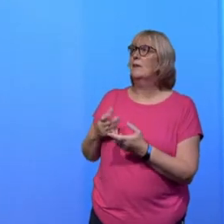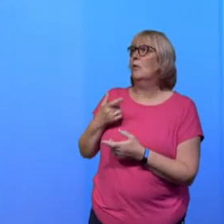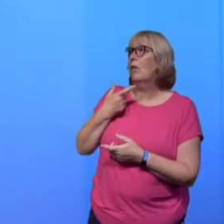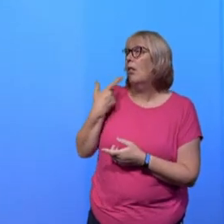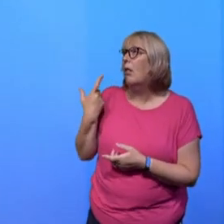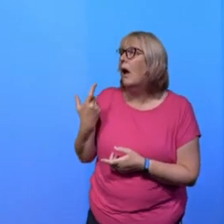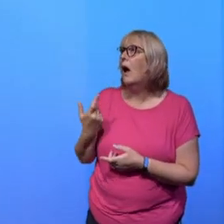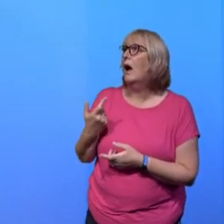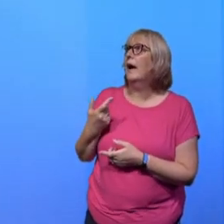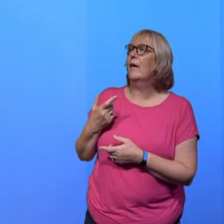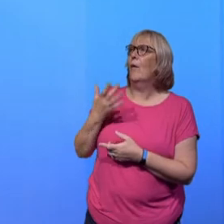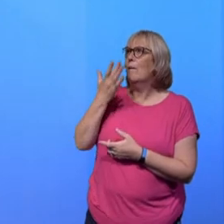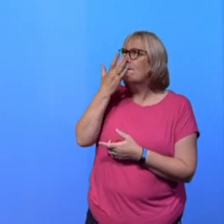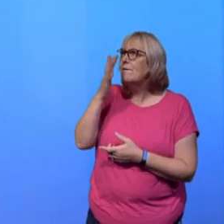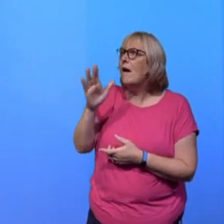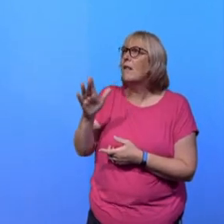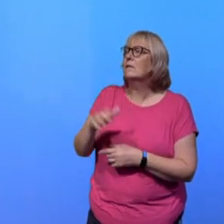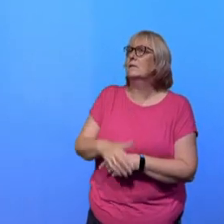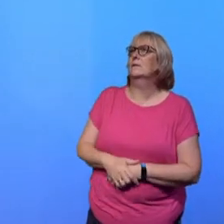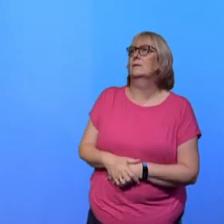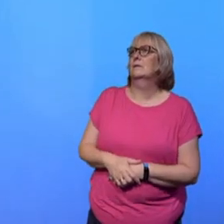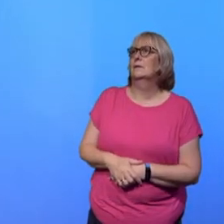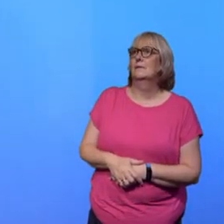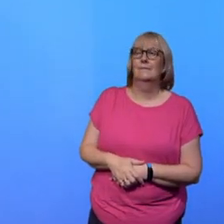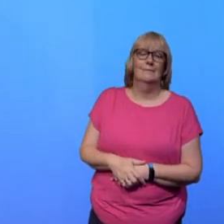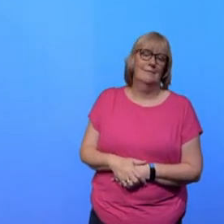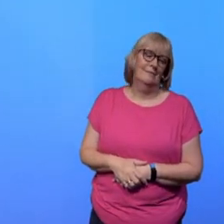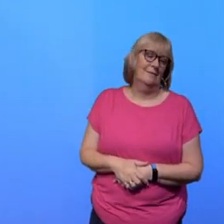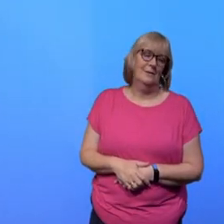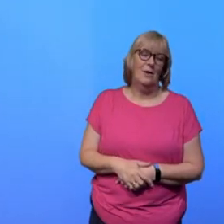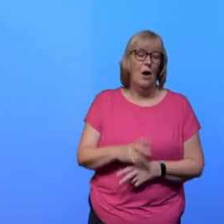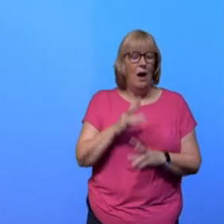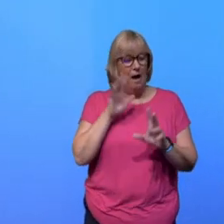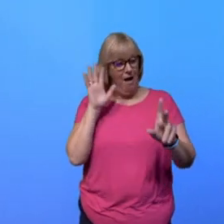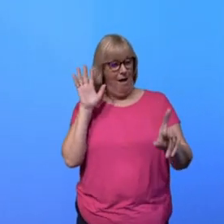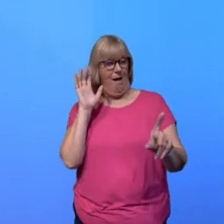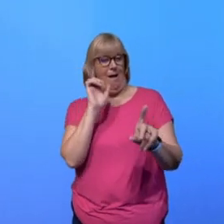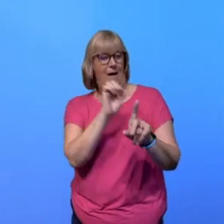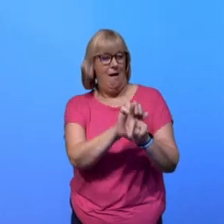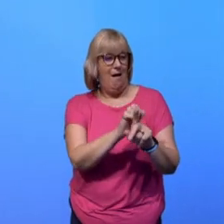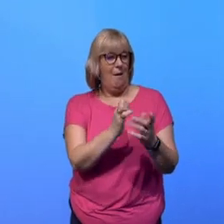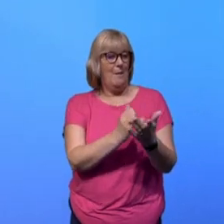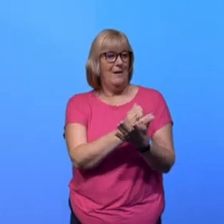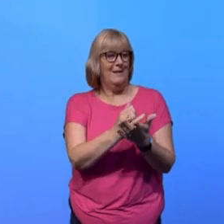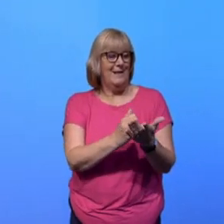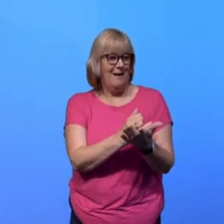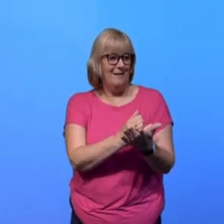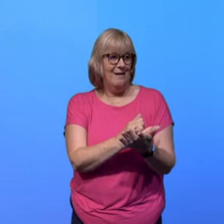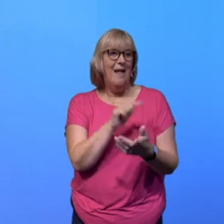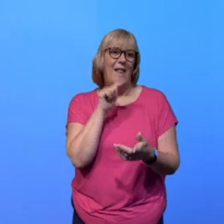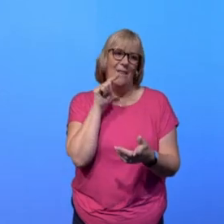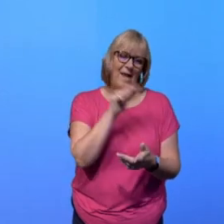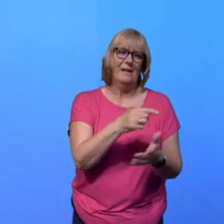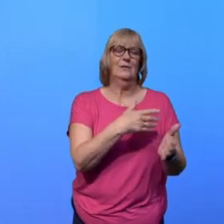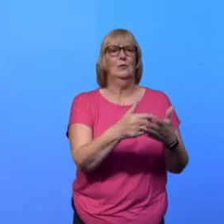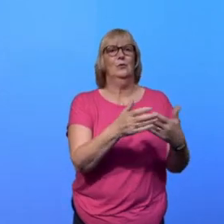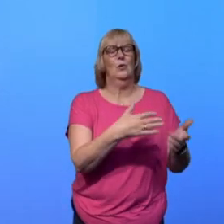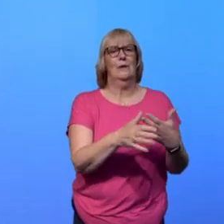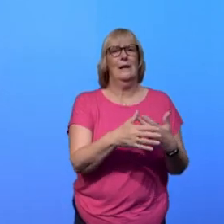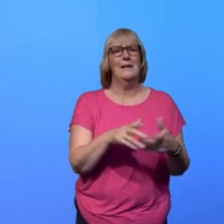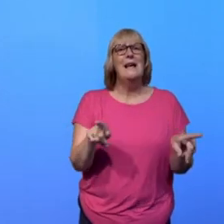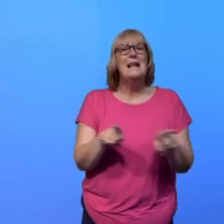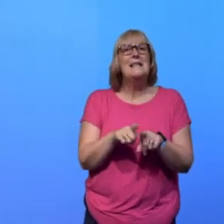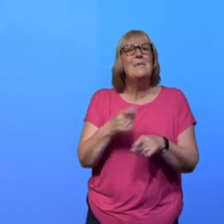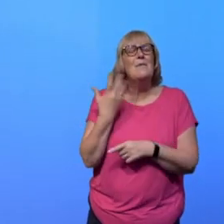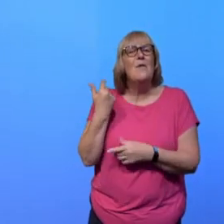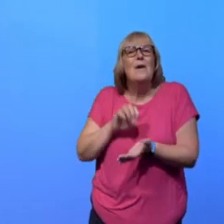sin and kill the spider. 1 John 1, 8 and 9. If we claim to be without sin, we deceive ourselves. The truth isn't